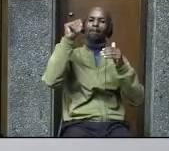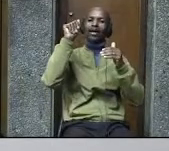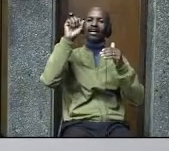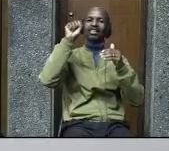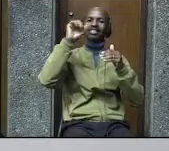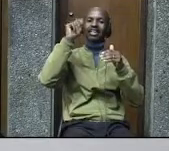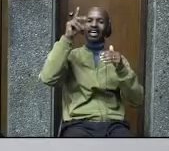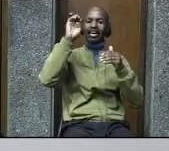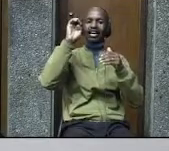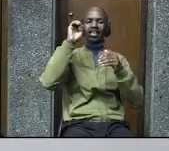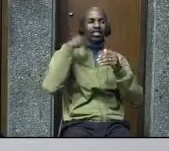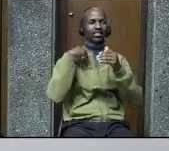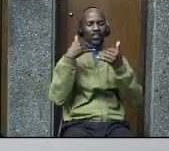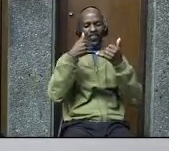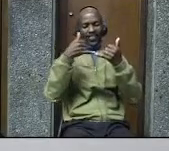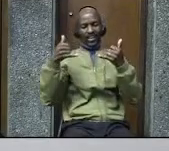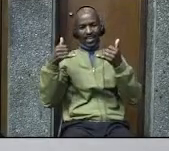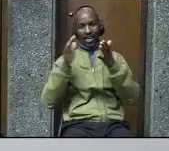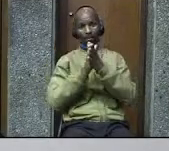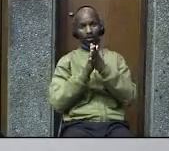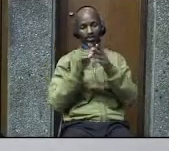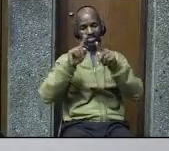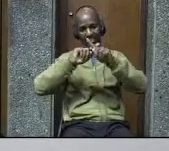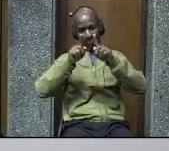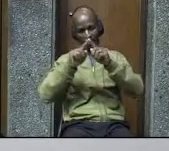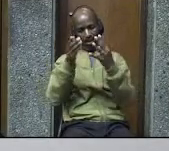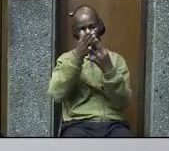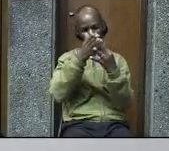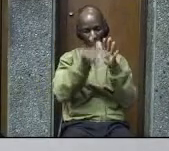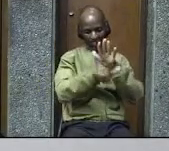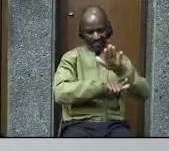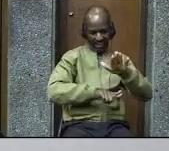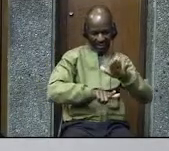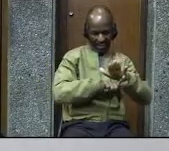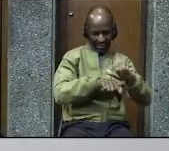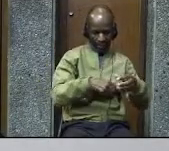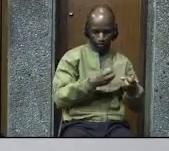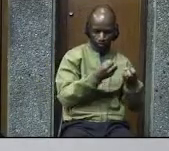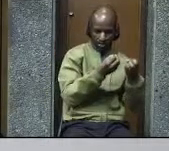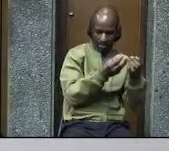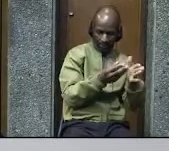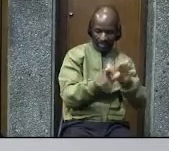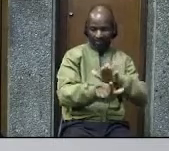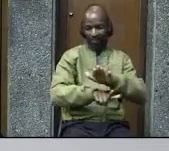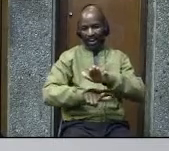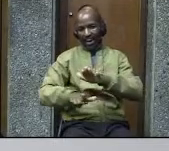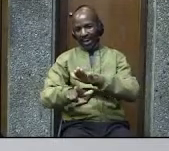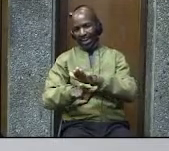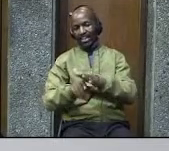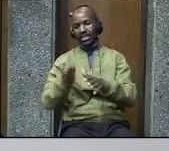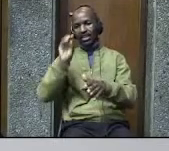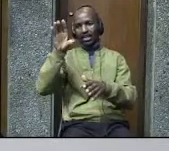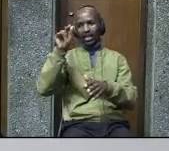be a very thin line in terms of distinguishing between land expropriation and land claim.